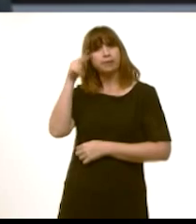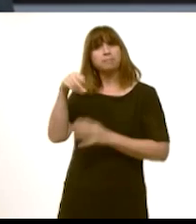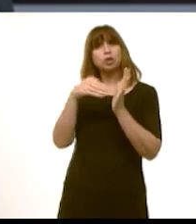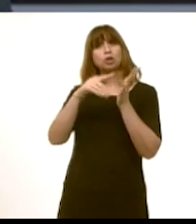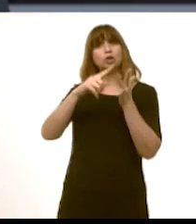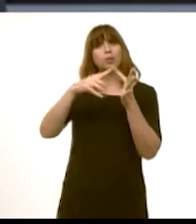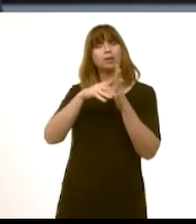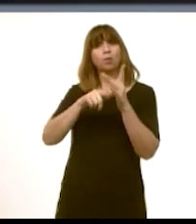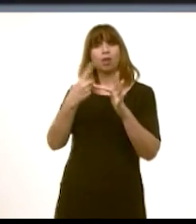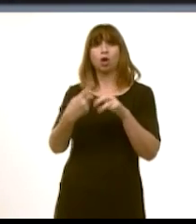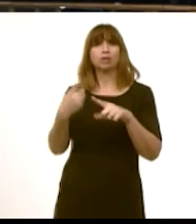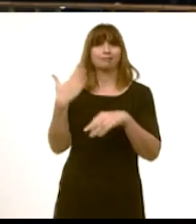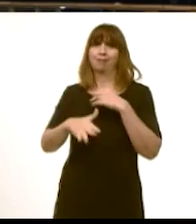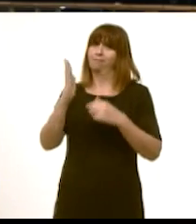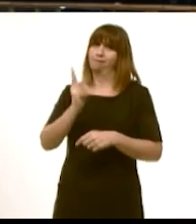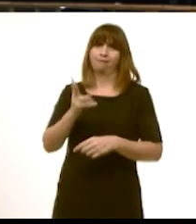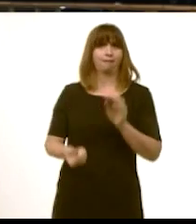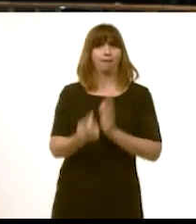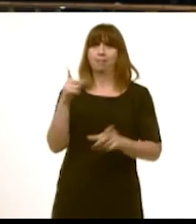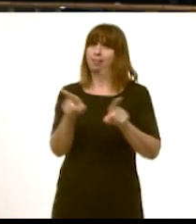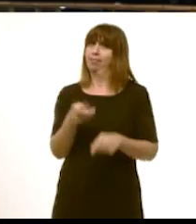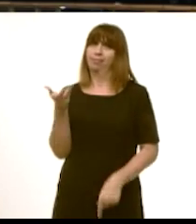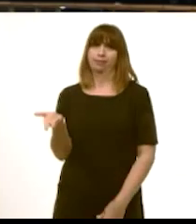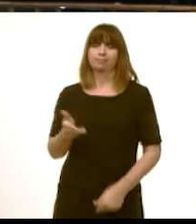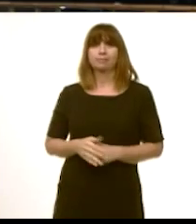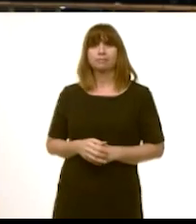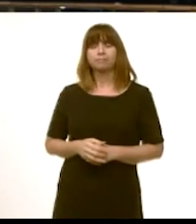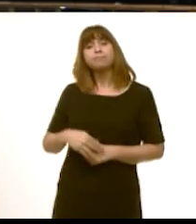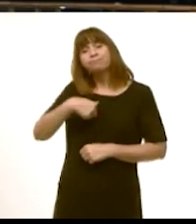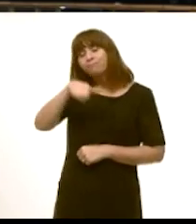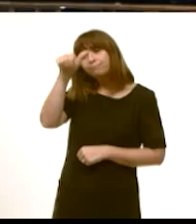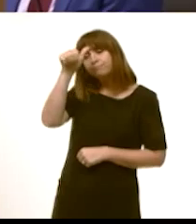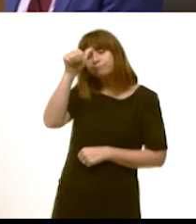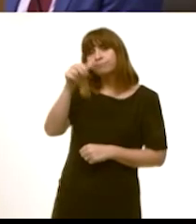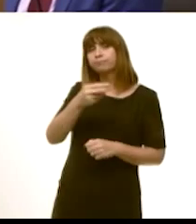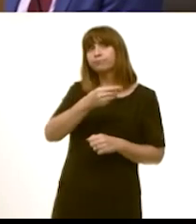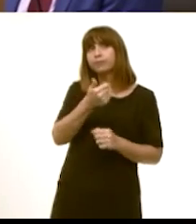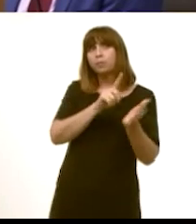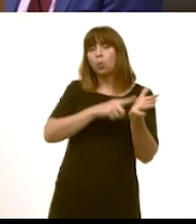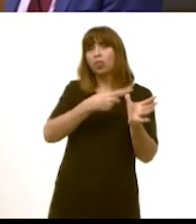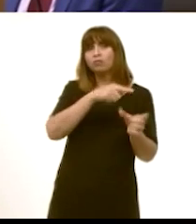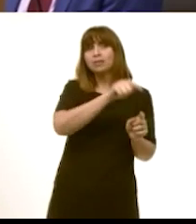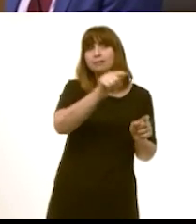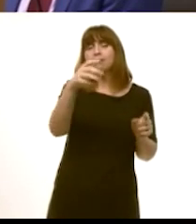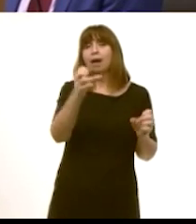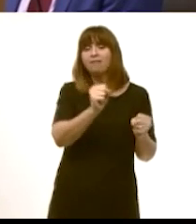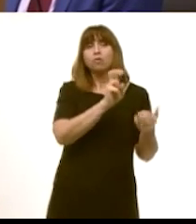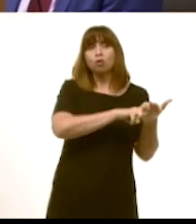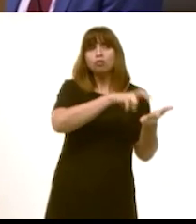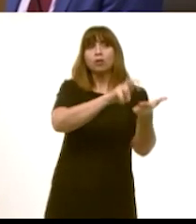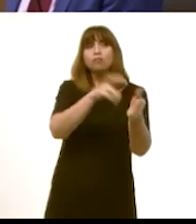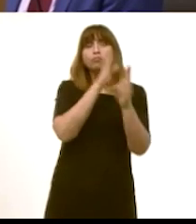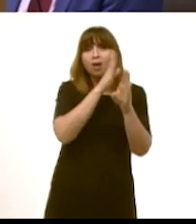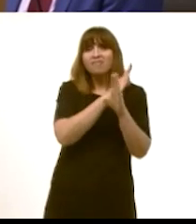never happen again? Thank you. Well, I know that it is the case that some public authorities do employ contractors from the private